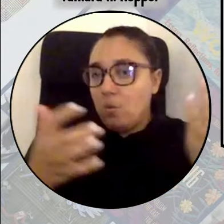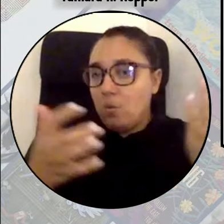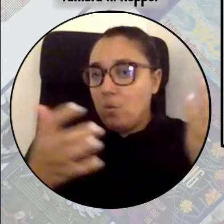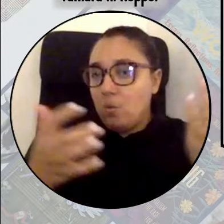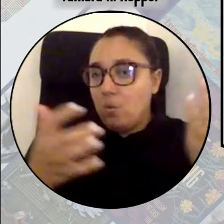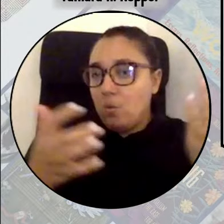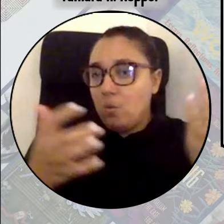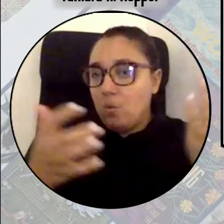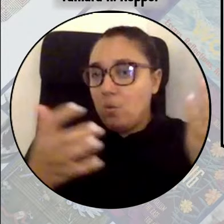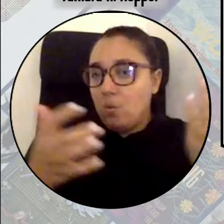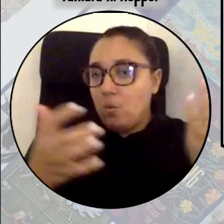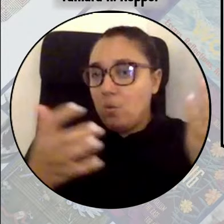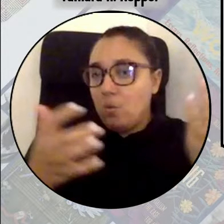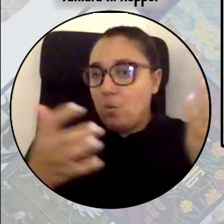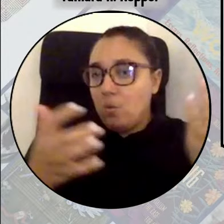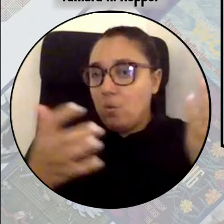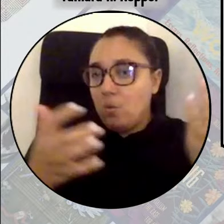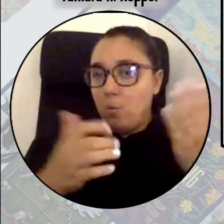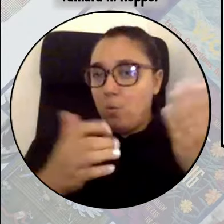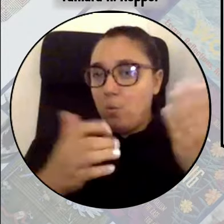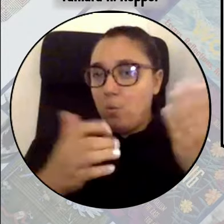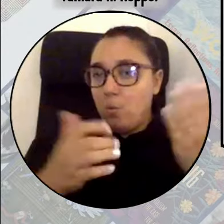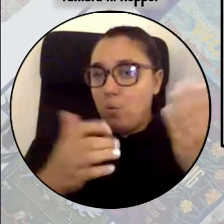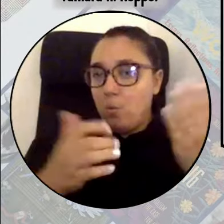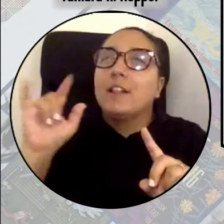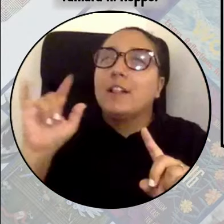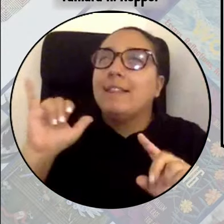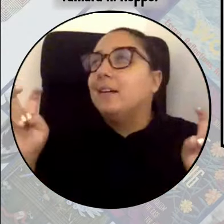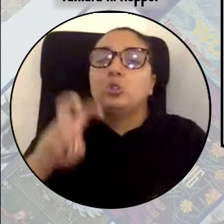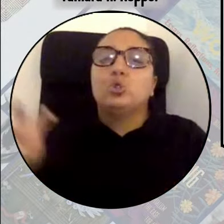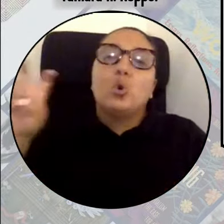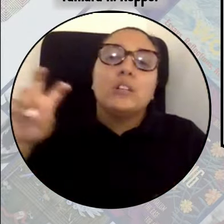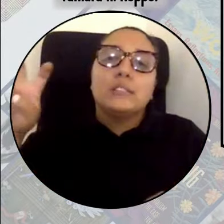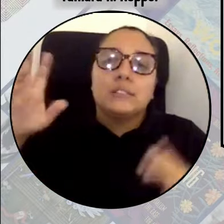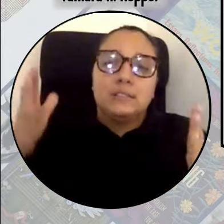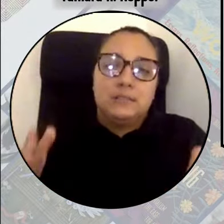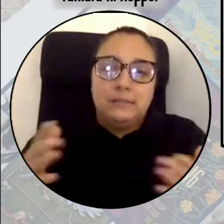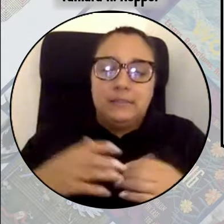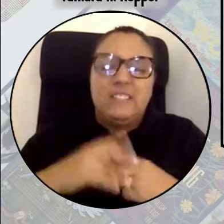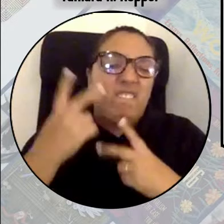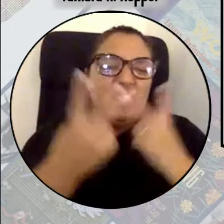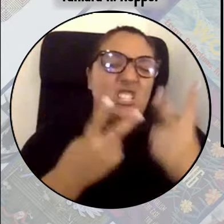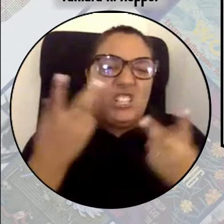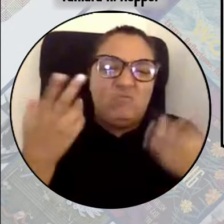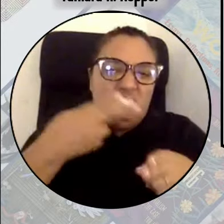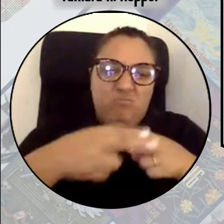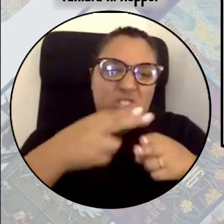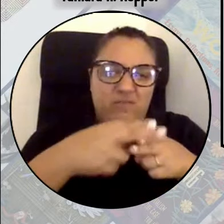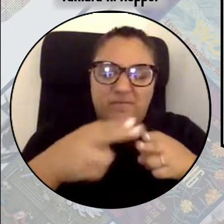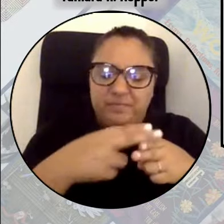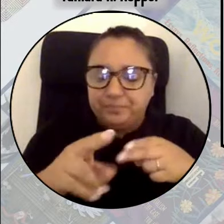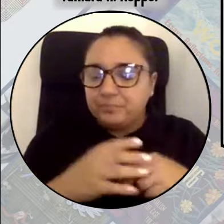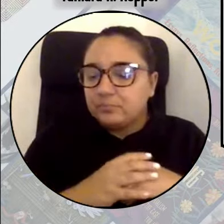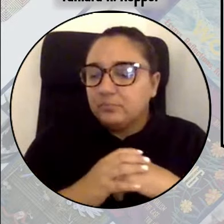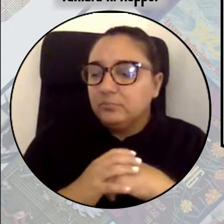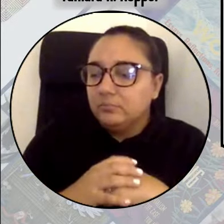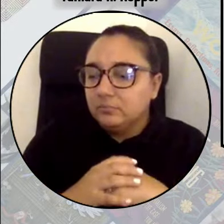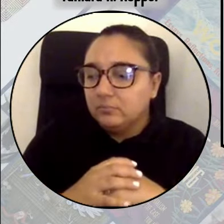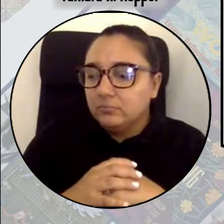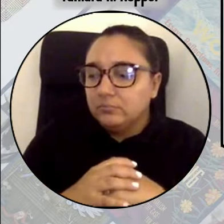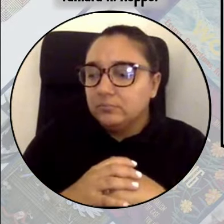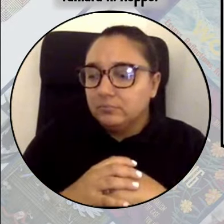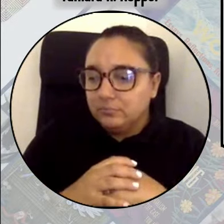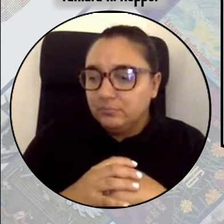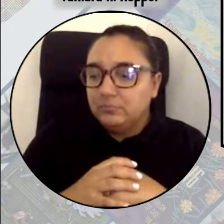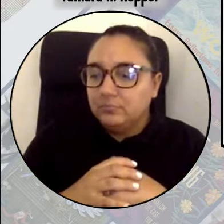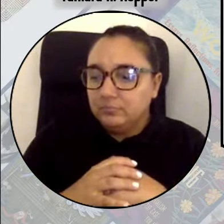of kind of a tourist visa, right? And so this is something where increasingly more